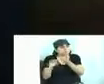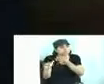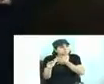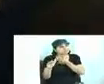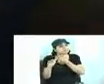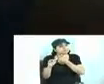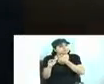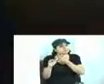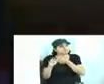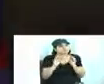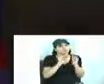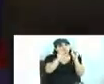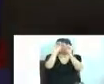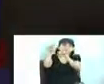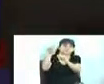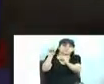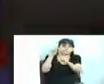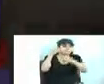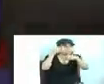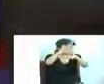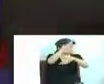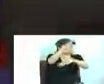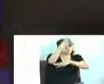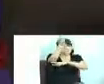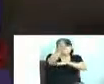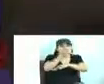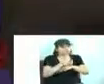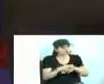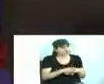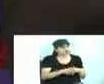all that anxiety on and send them out into the world.